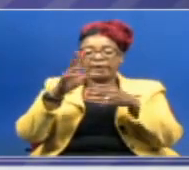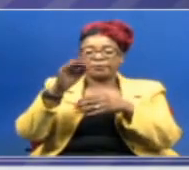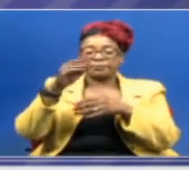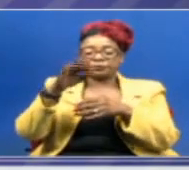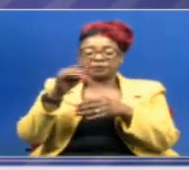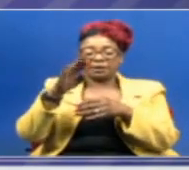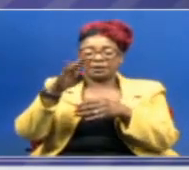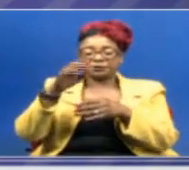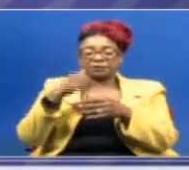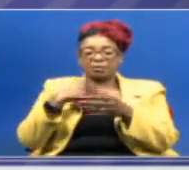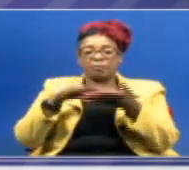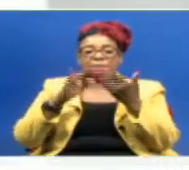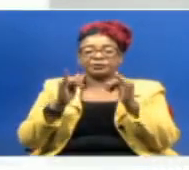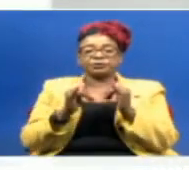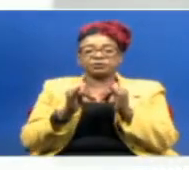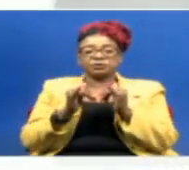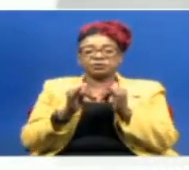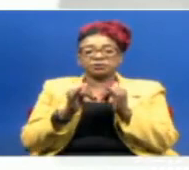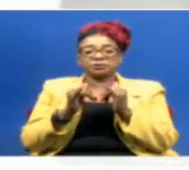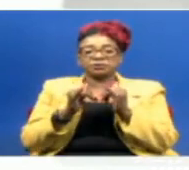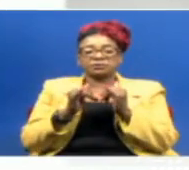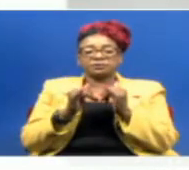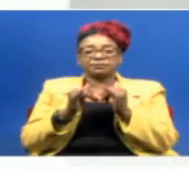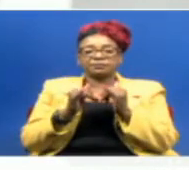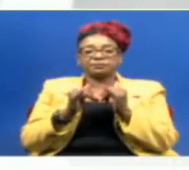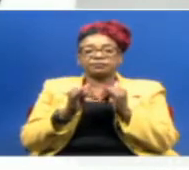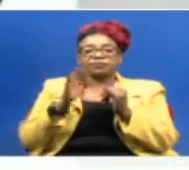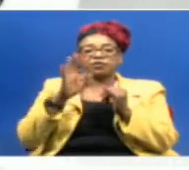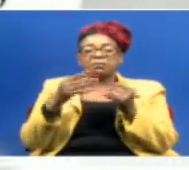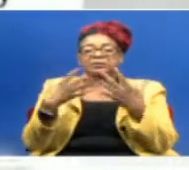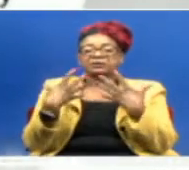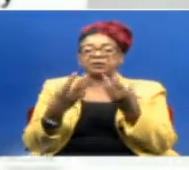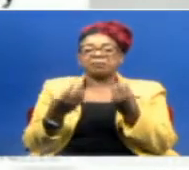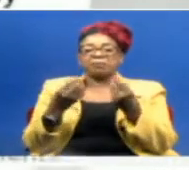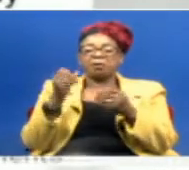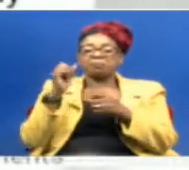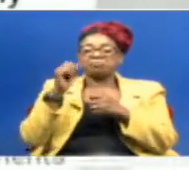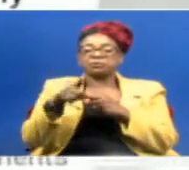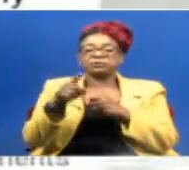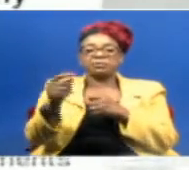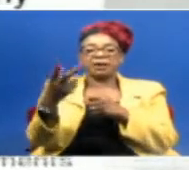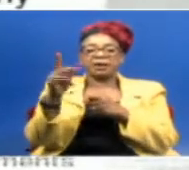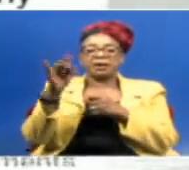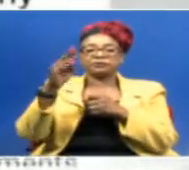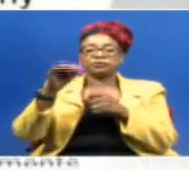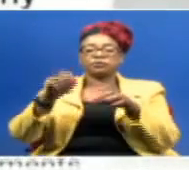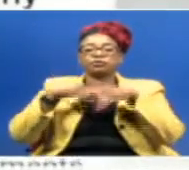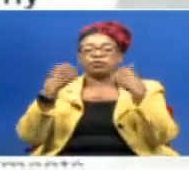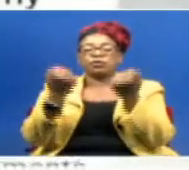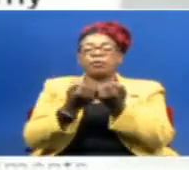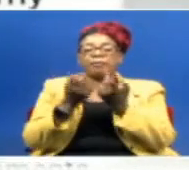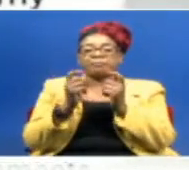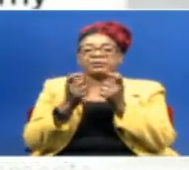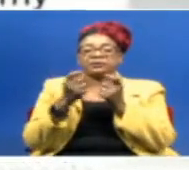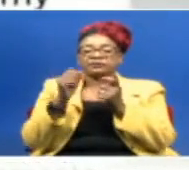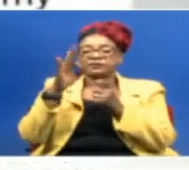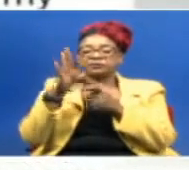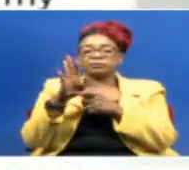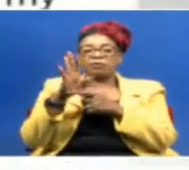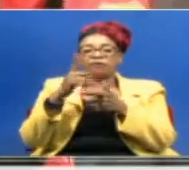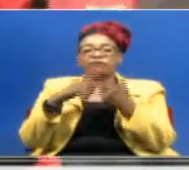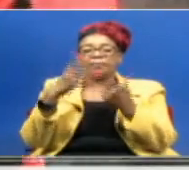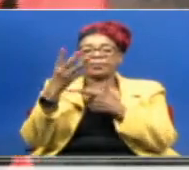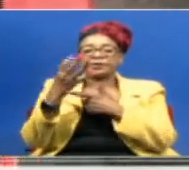us more. From a simple post by Kelvin Seymour on social media platform Facebook, Form 3 student Joseph Omuse